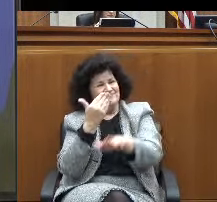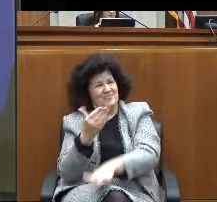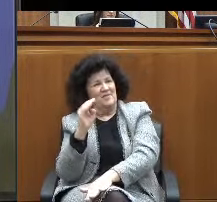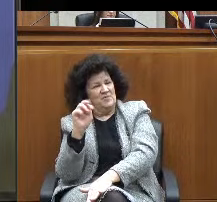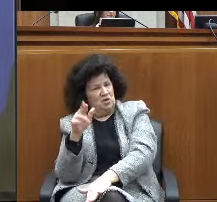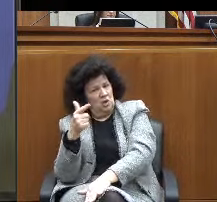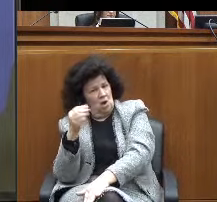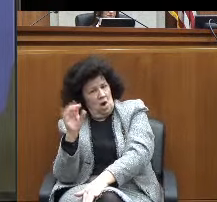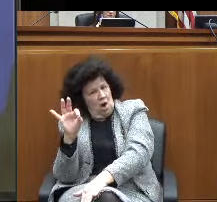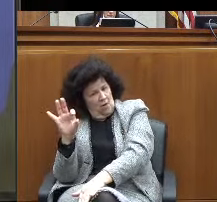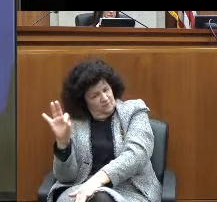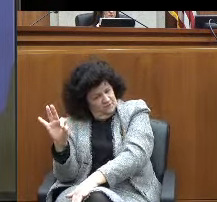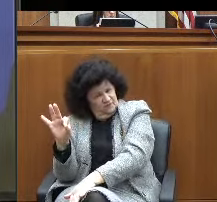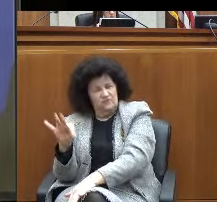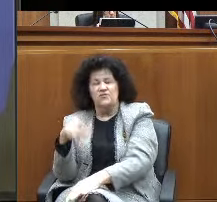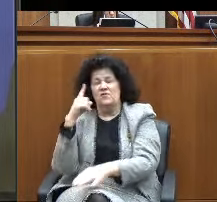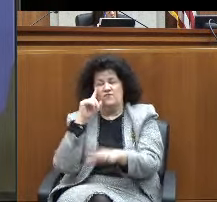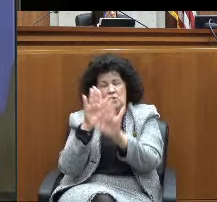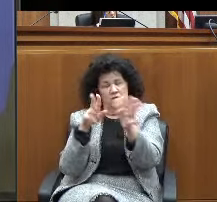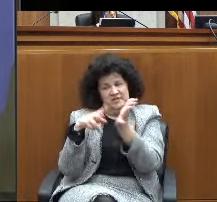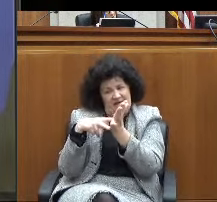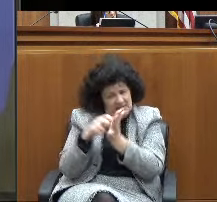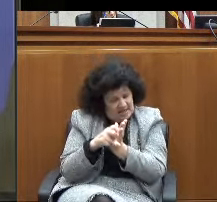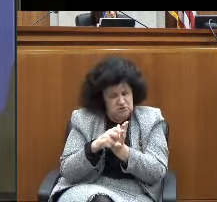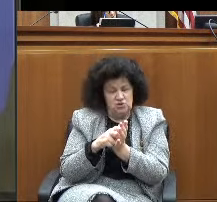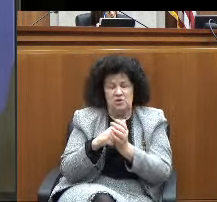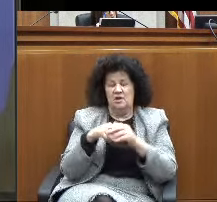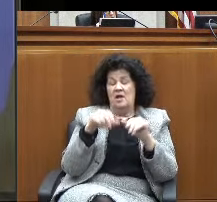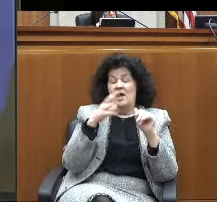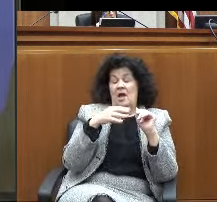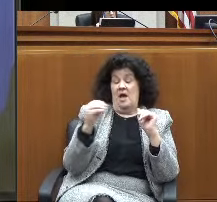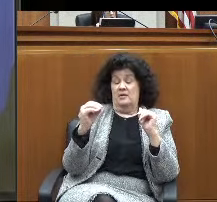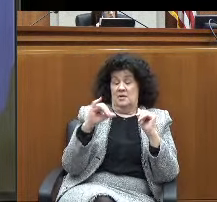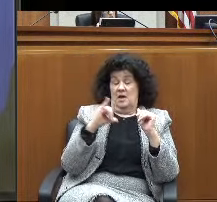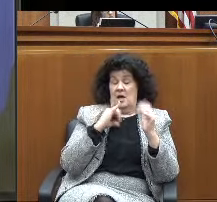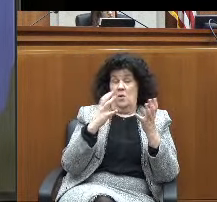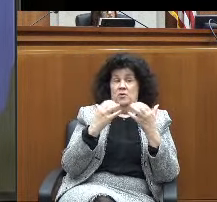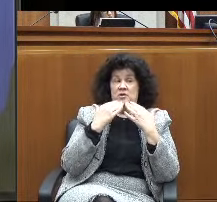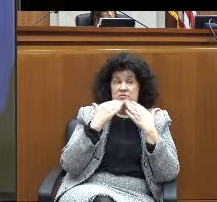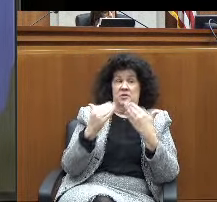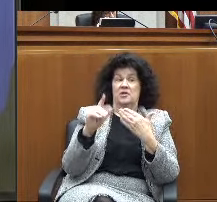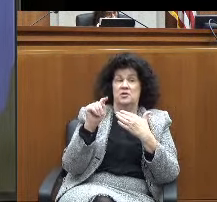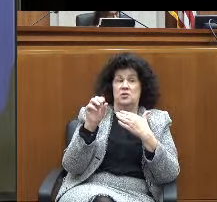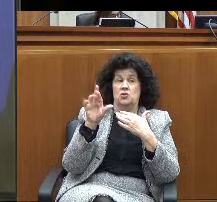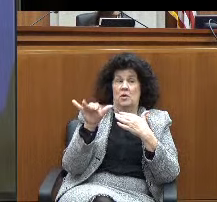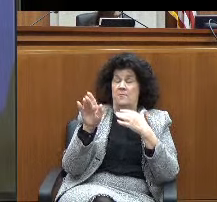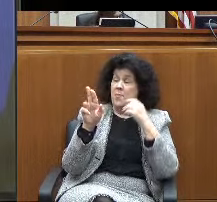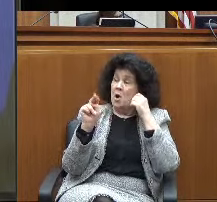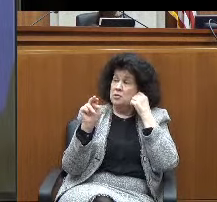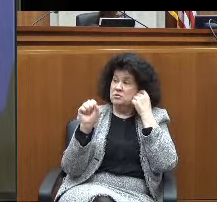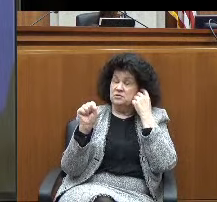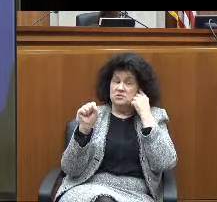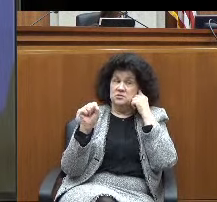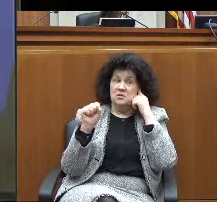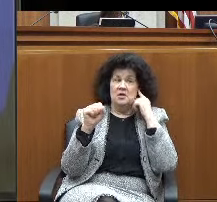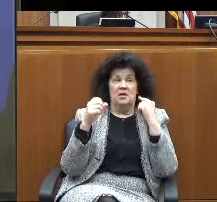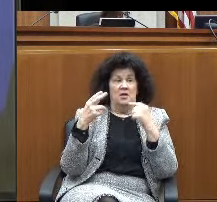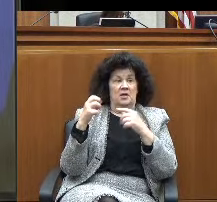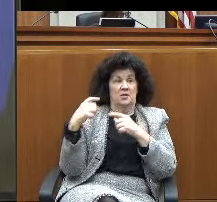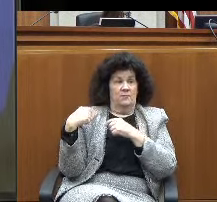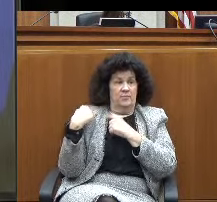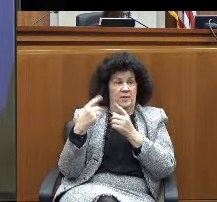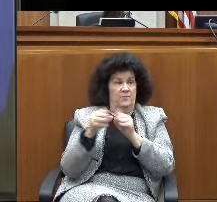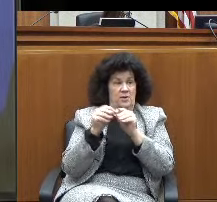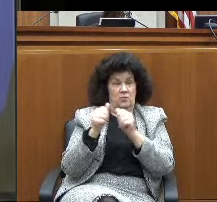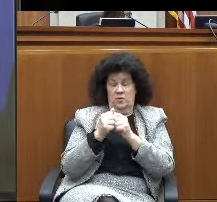for your dedication to your fellowship in education in Louisiana. I would also like to thank Mr. Troy Byrne from the college and career team. He's been meeting